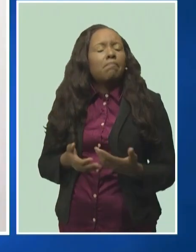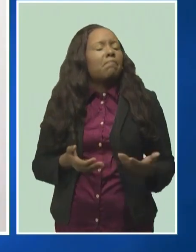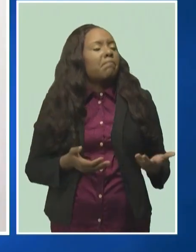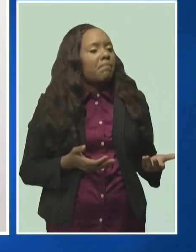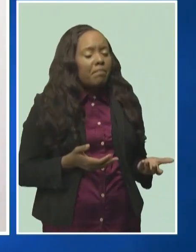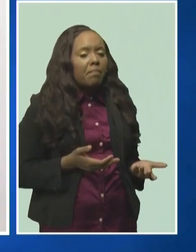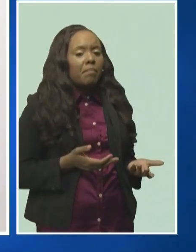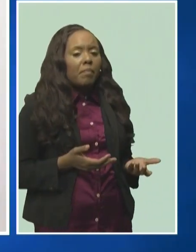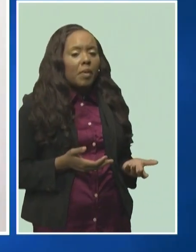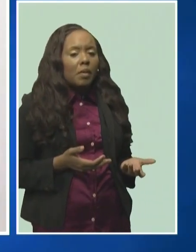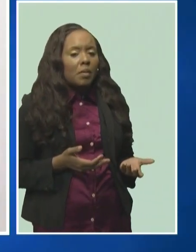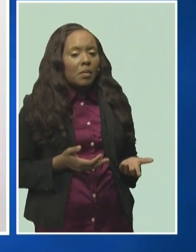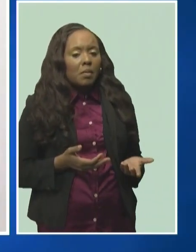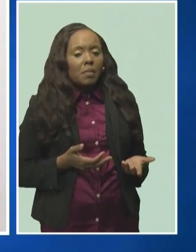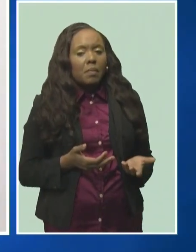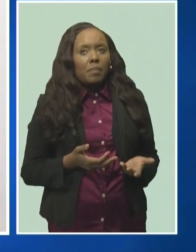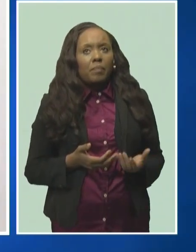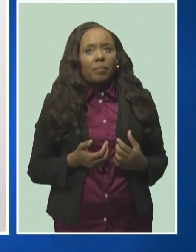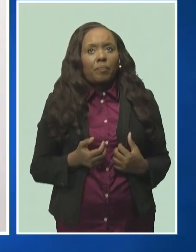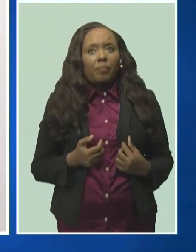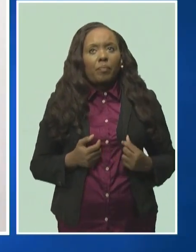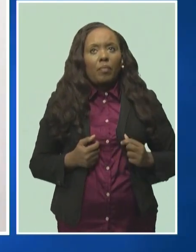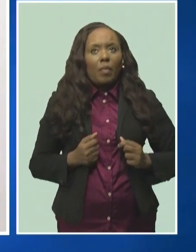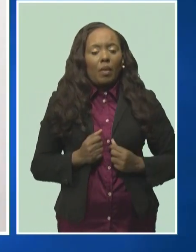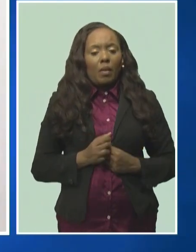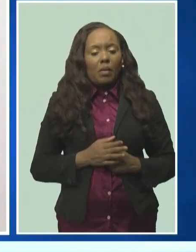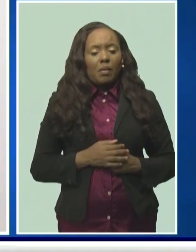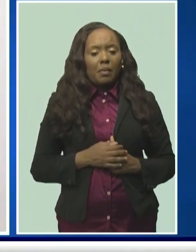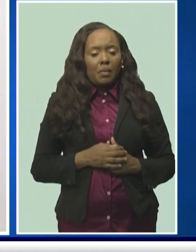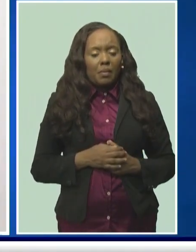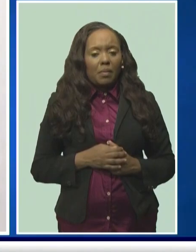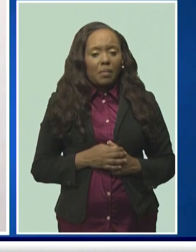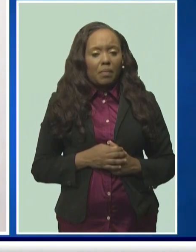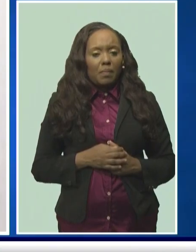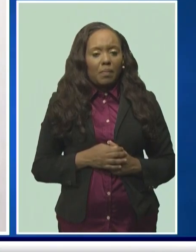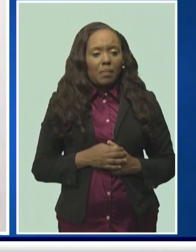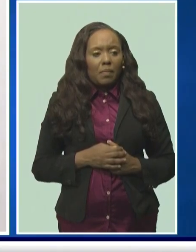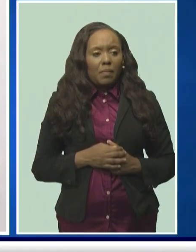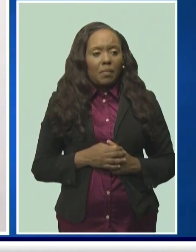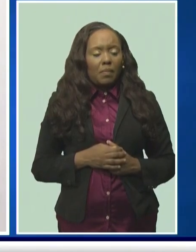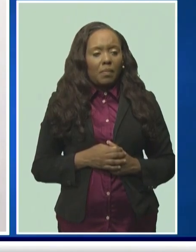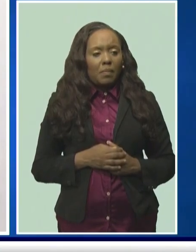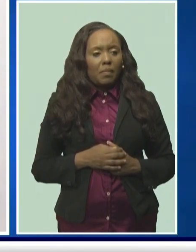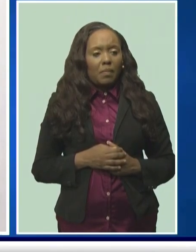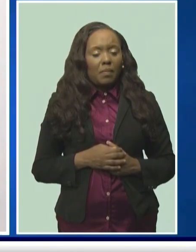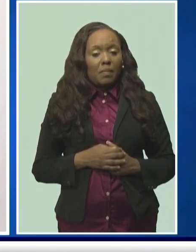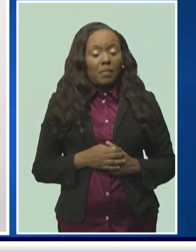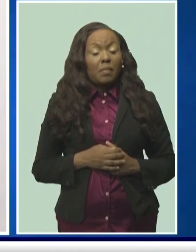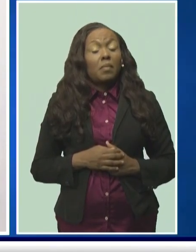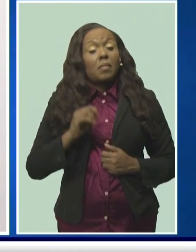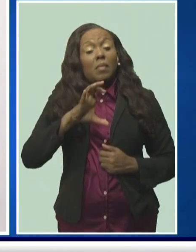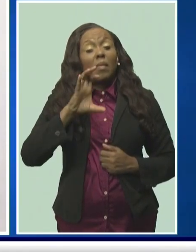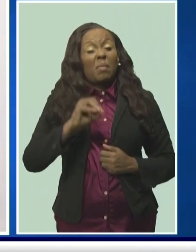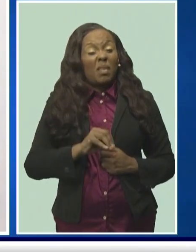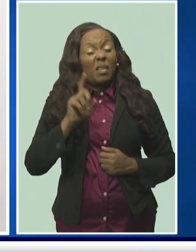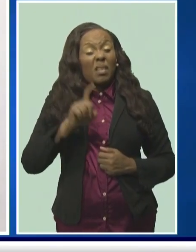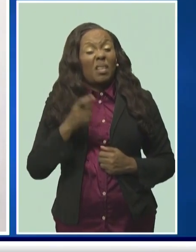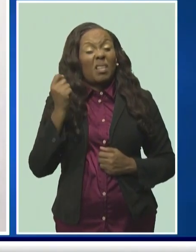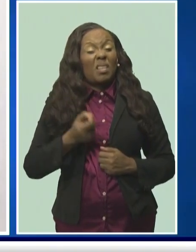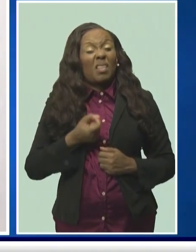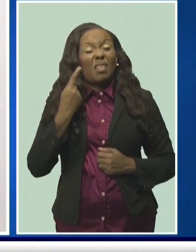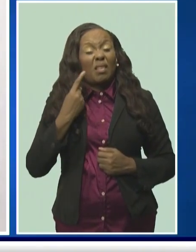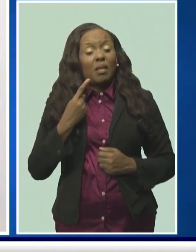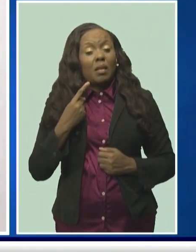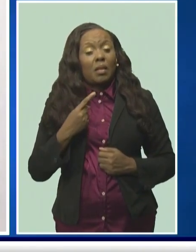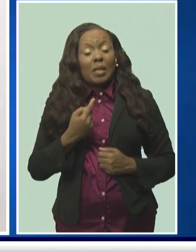Companies at a great level of extent need to understand how much the breach has affected them and the